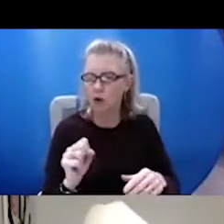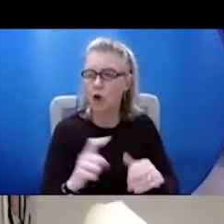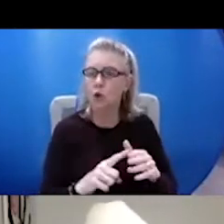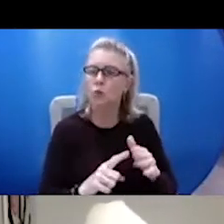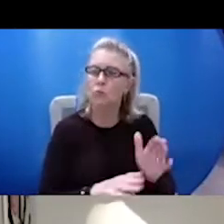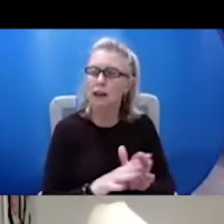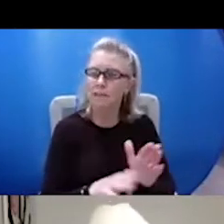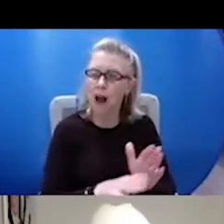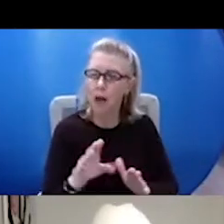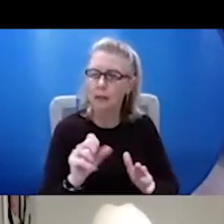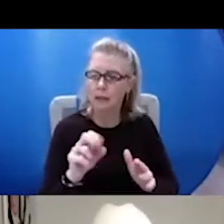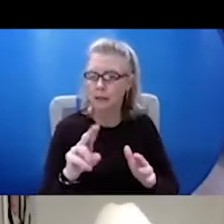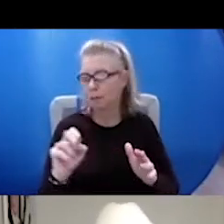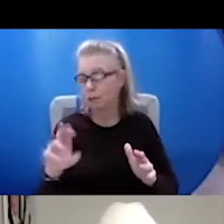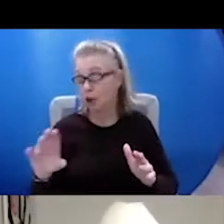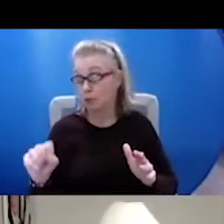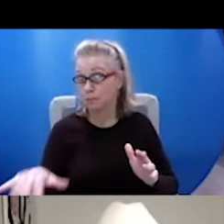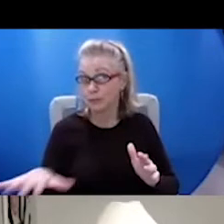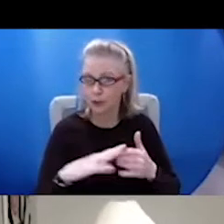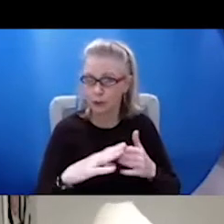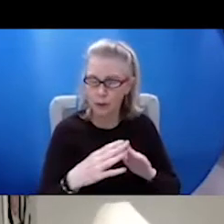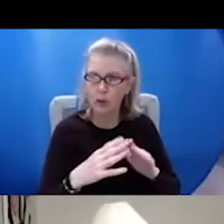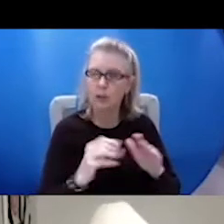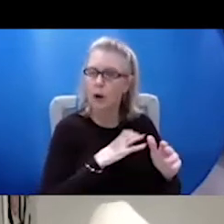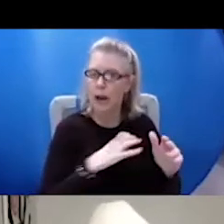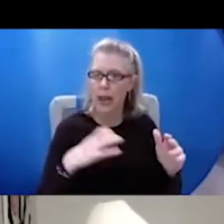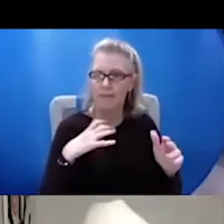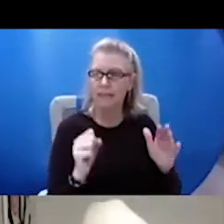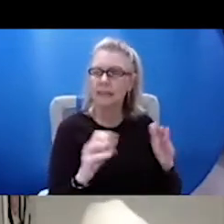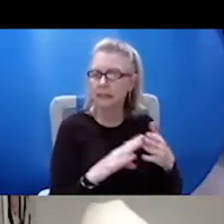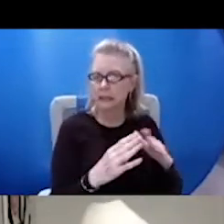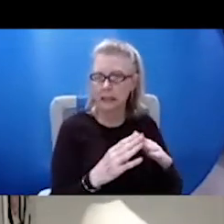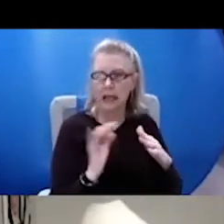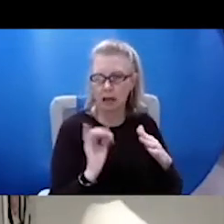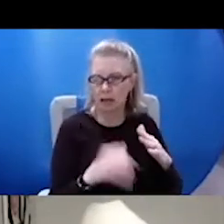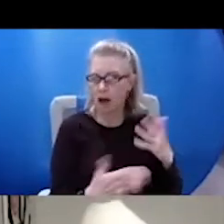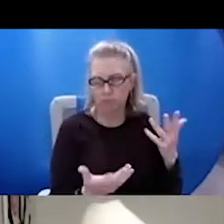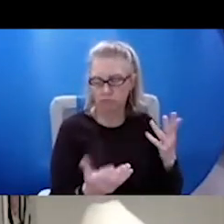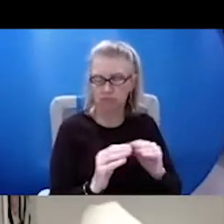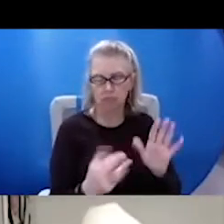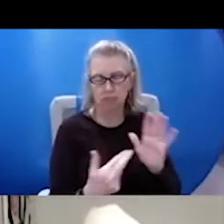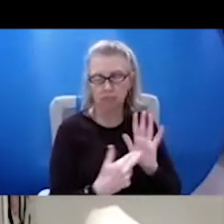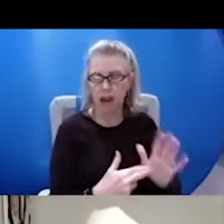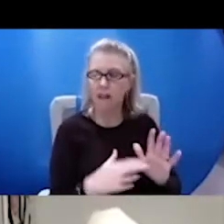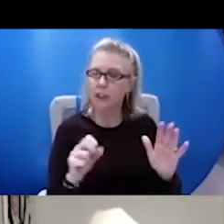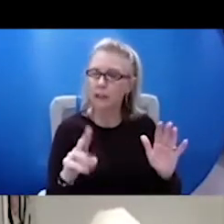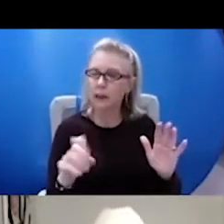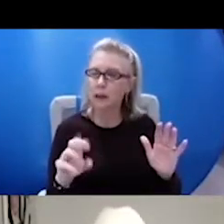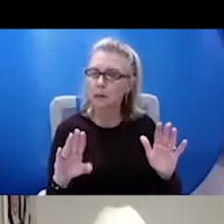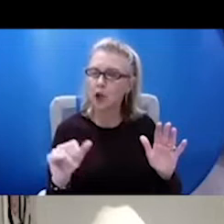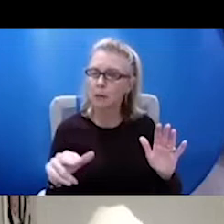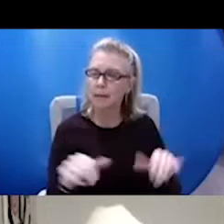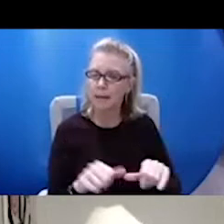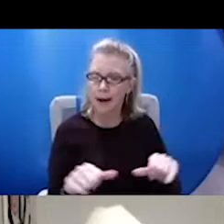communities. And so Cleveland is a city that is symbiotic with the suburban areas. Part of